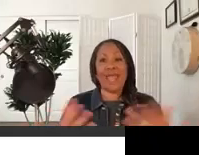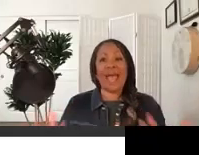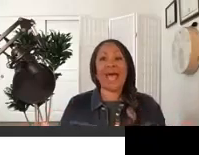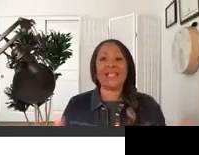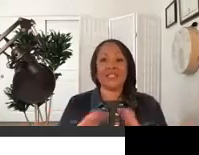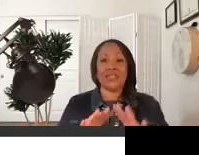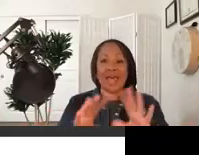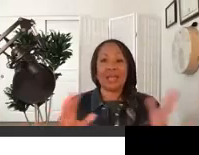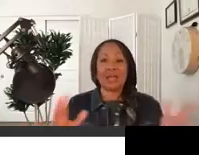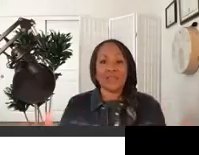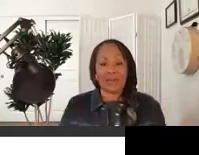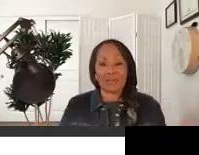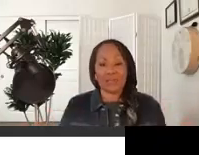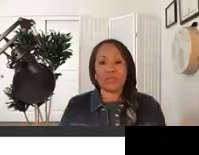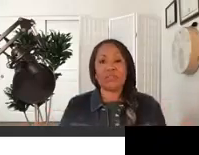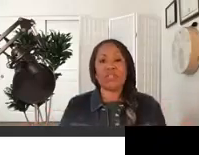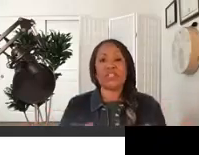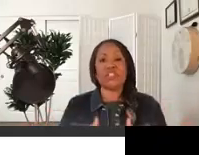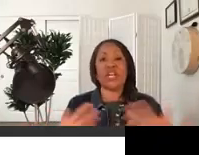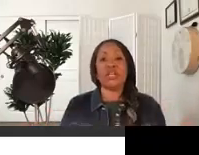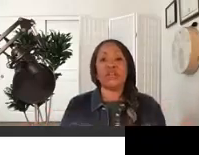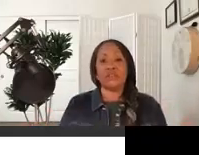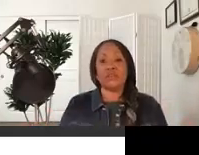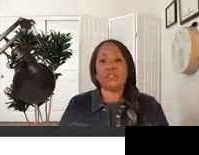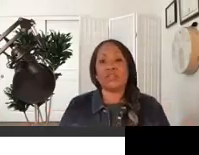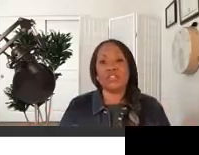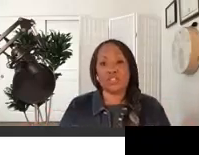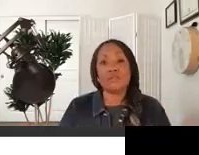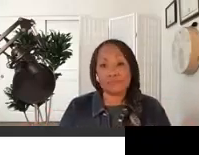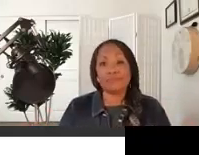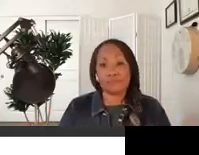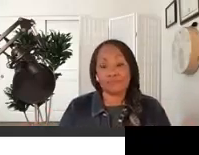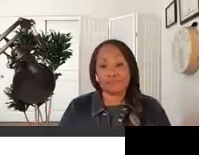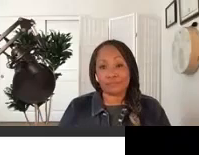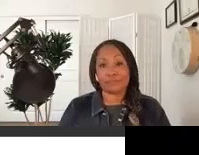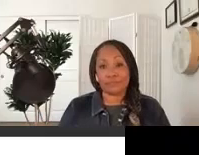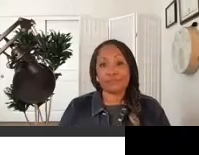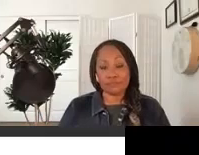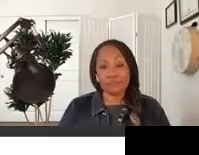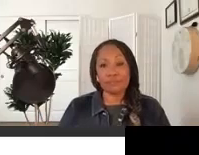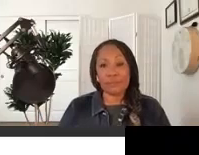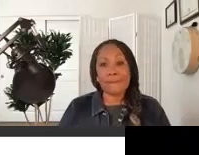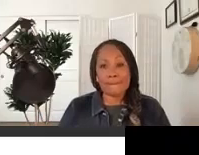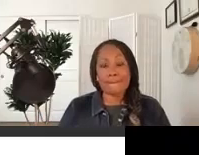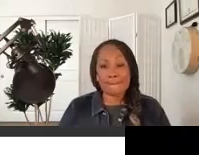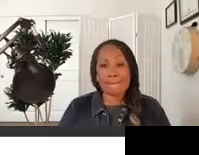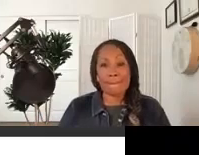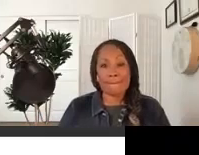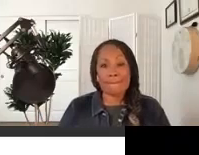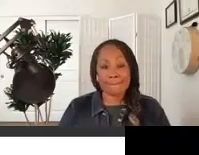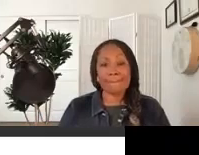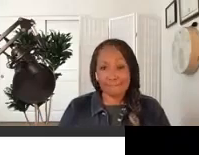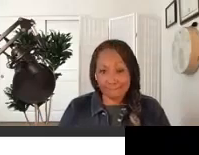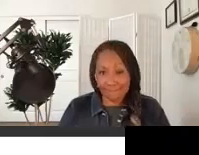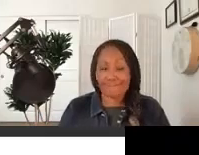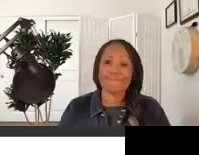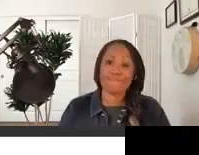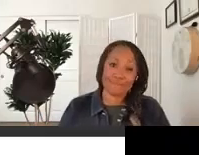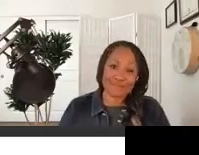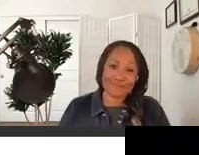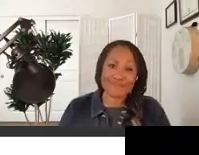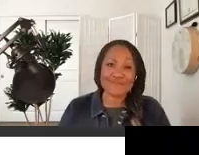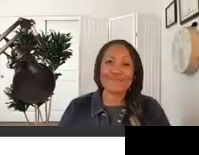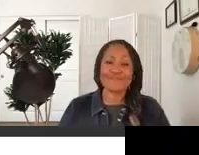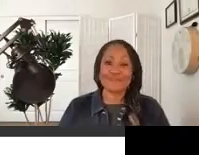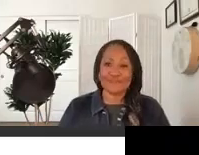can add to that sharing of the research. And as a collaborative community, we all know